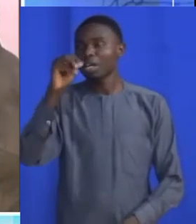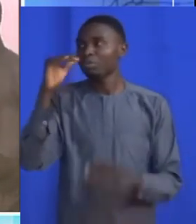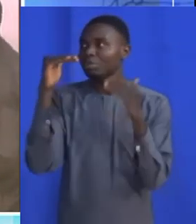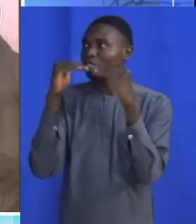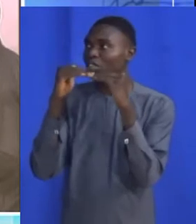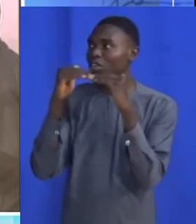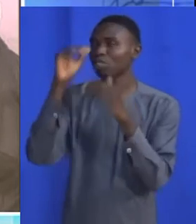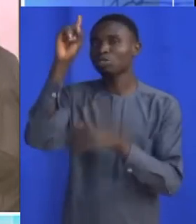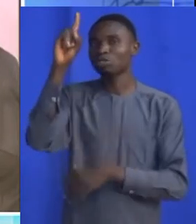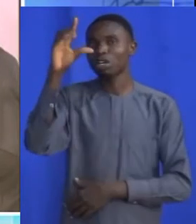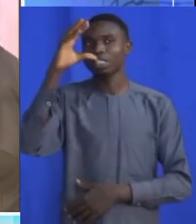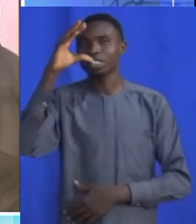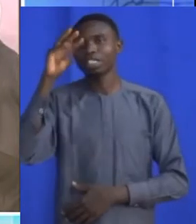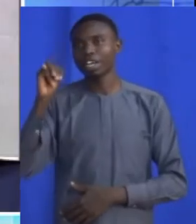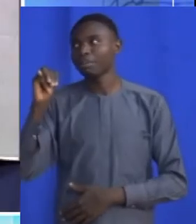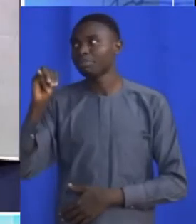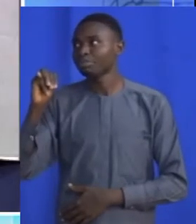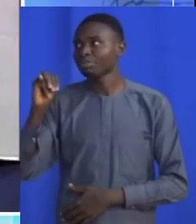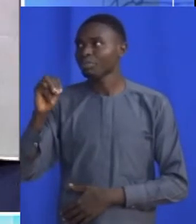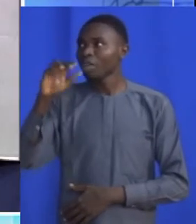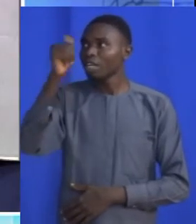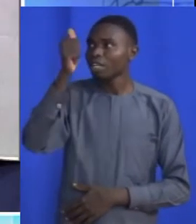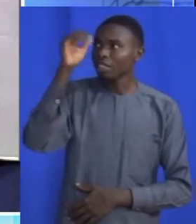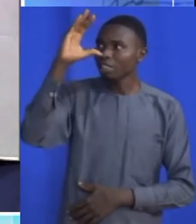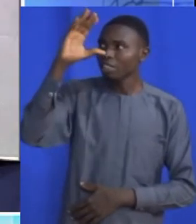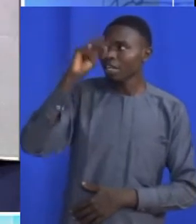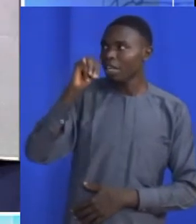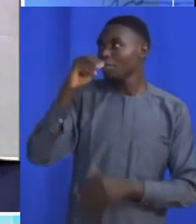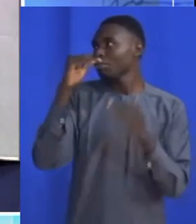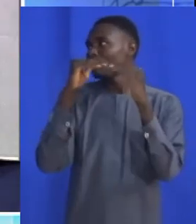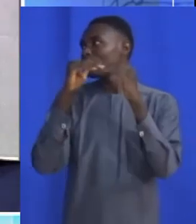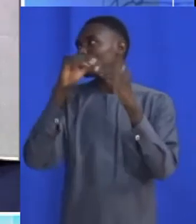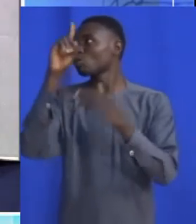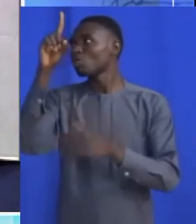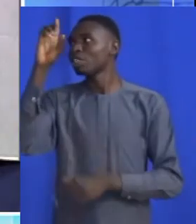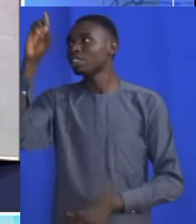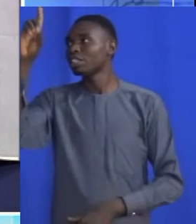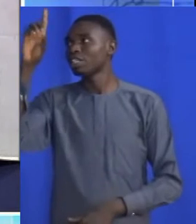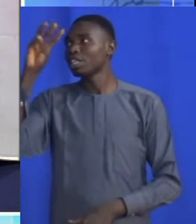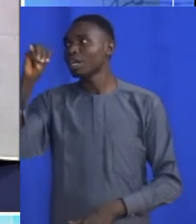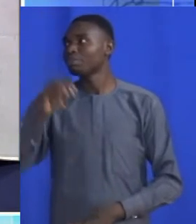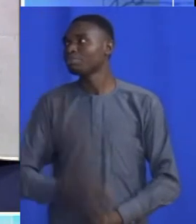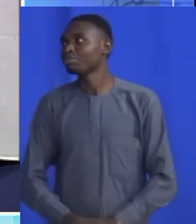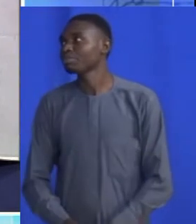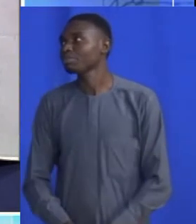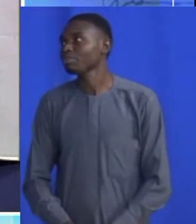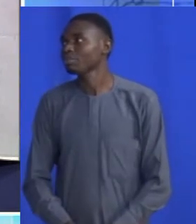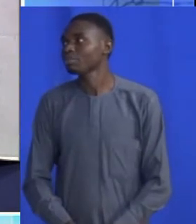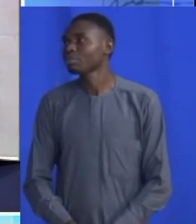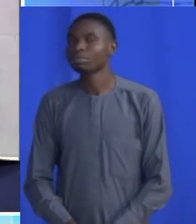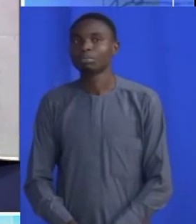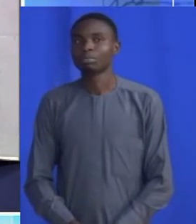government can claim to be democratic if the rule of law is not to be in that country.